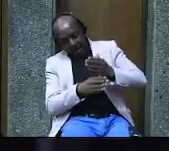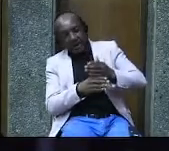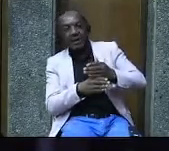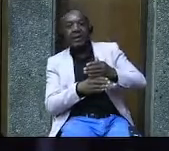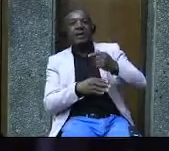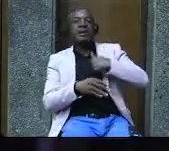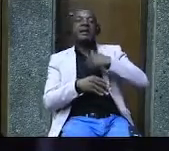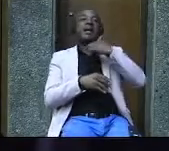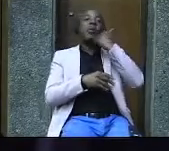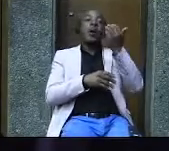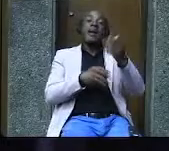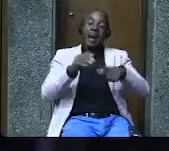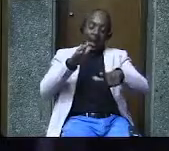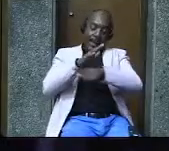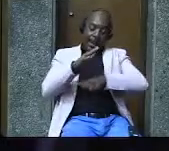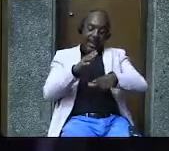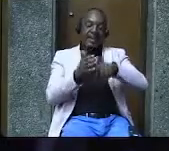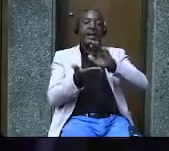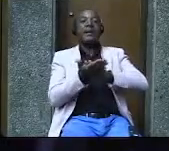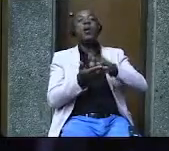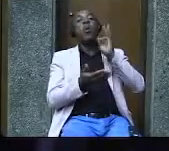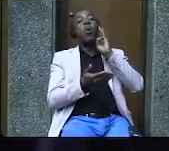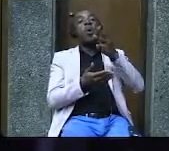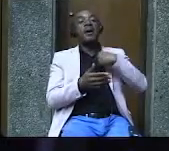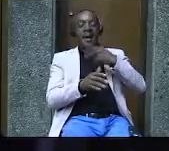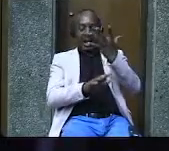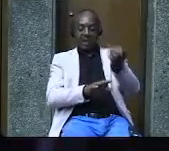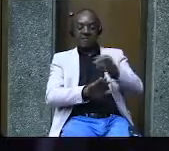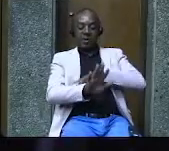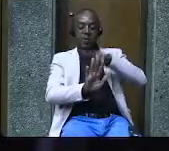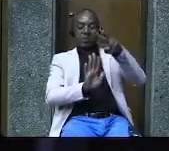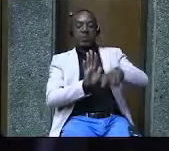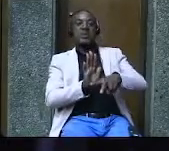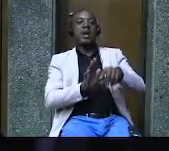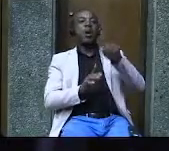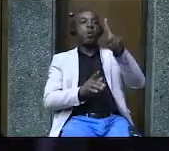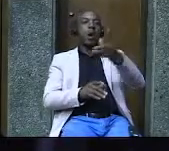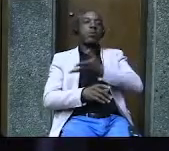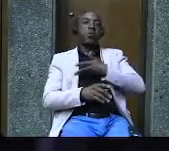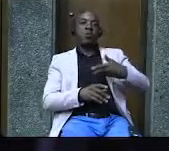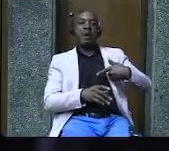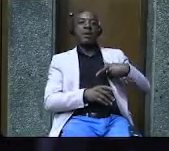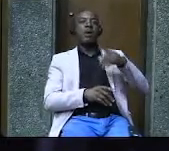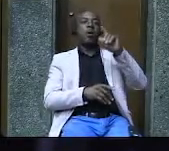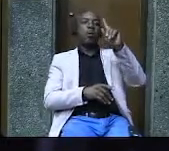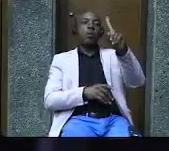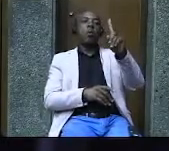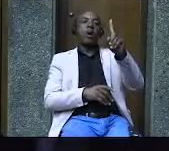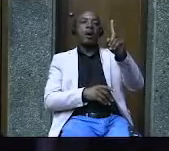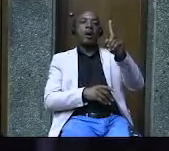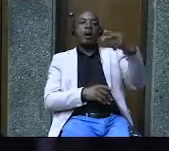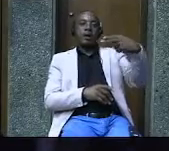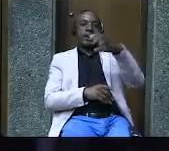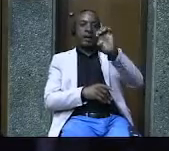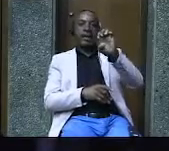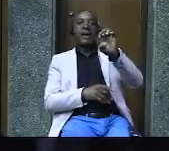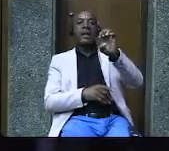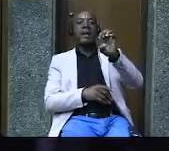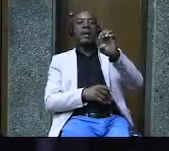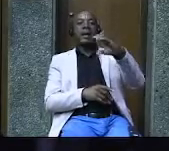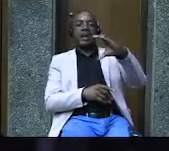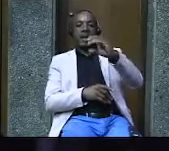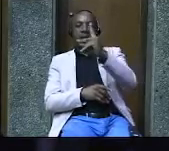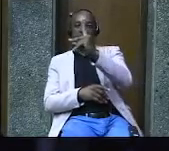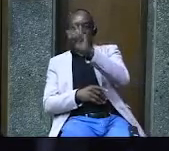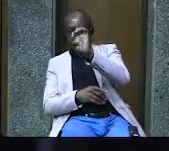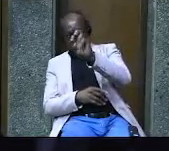with water ke na le campaign e ke ranang ya one woman one hectare with water land with water re batla